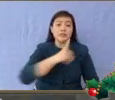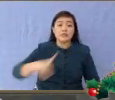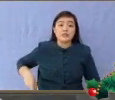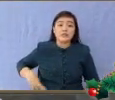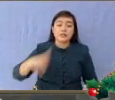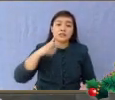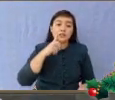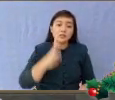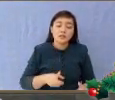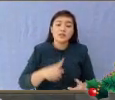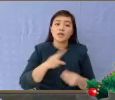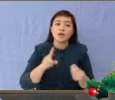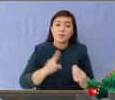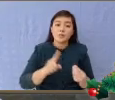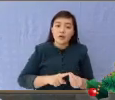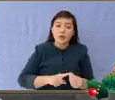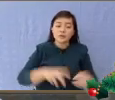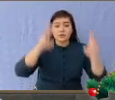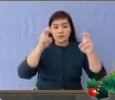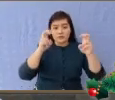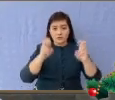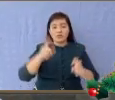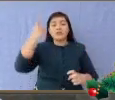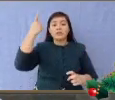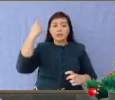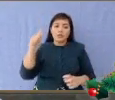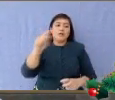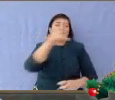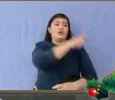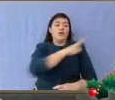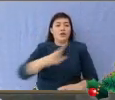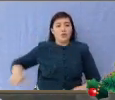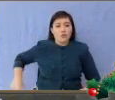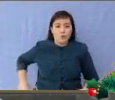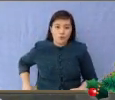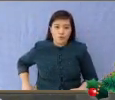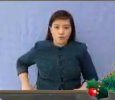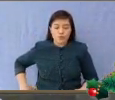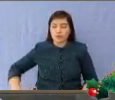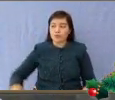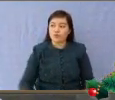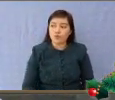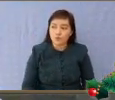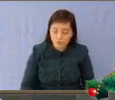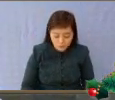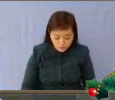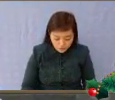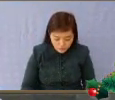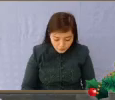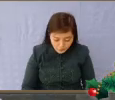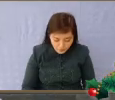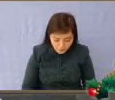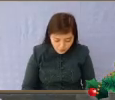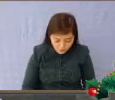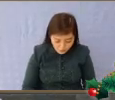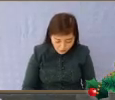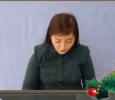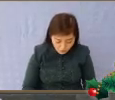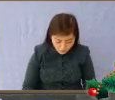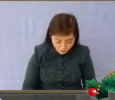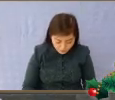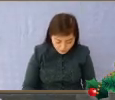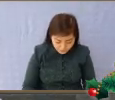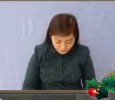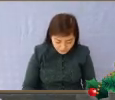Hindi sinasabi ni David na you are my shepherd, but it is the third person. He is my shepherd. Nakukuha niyo po. So it